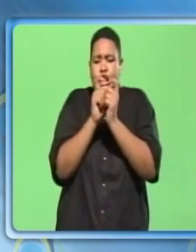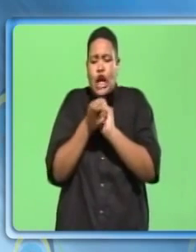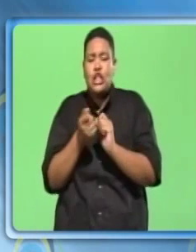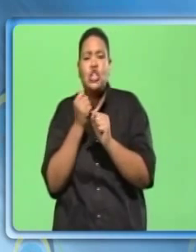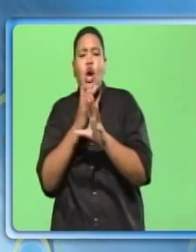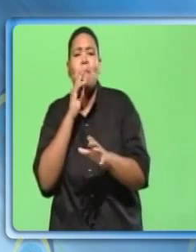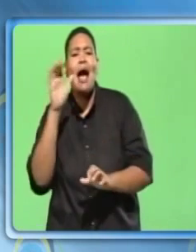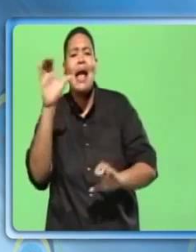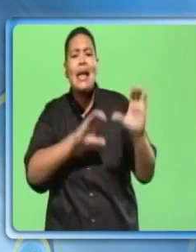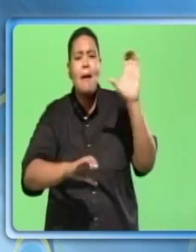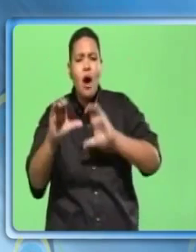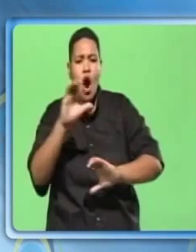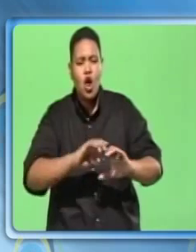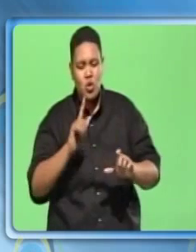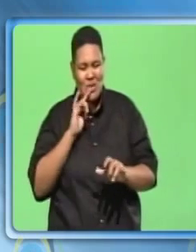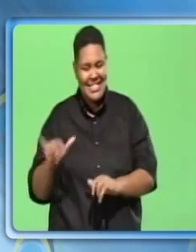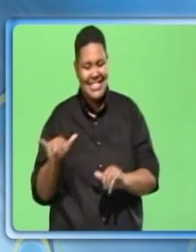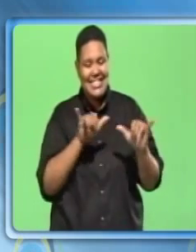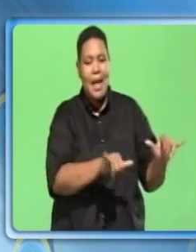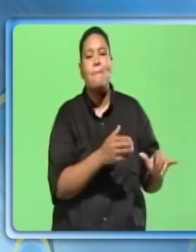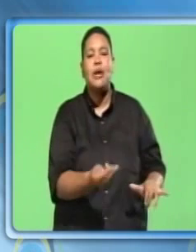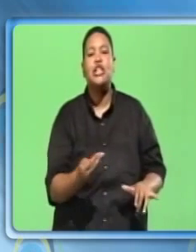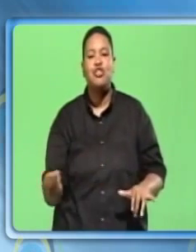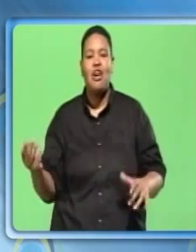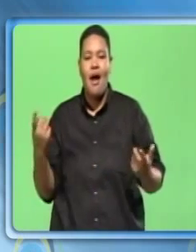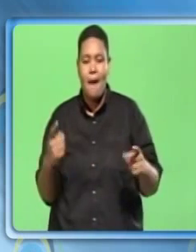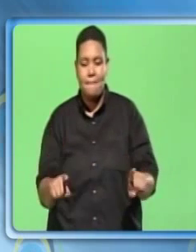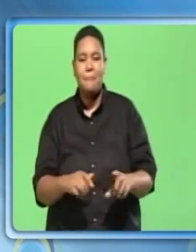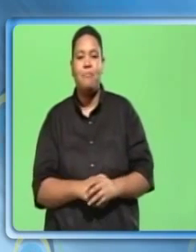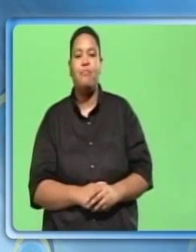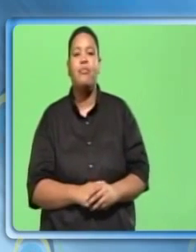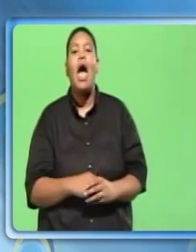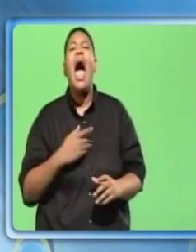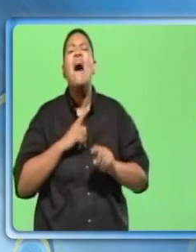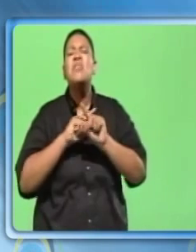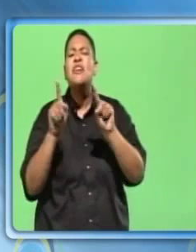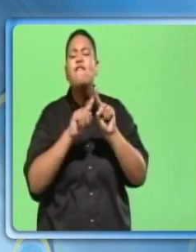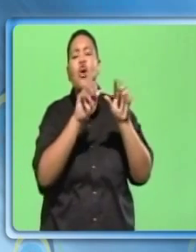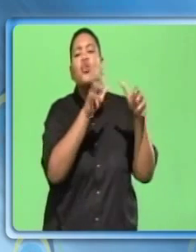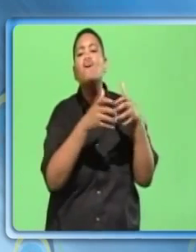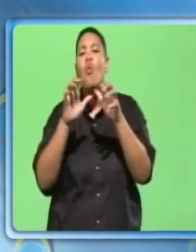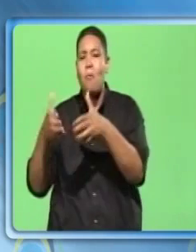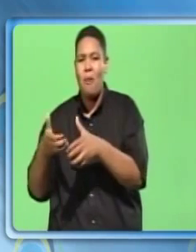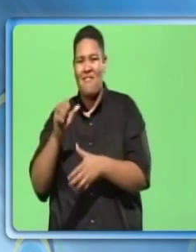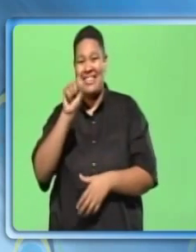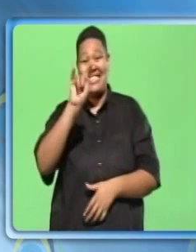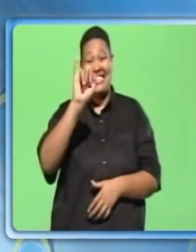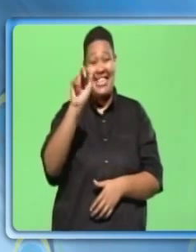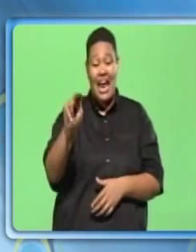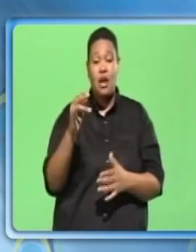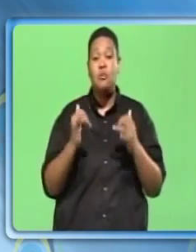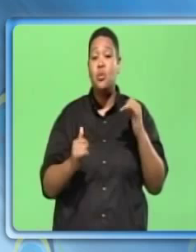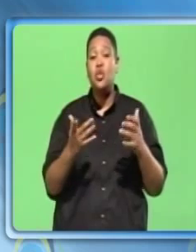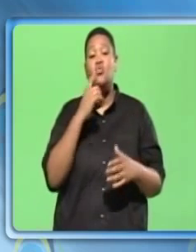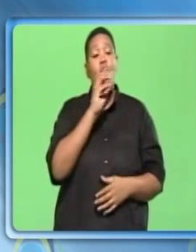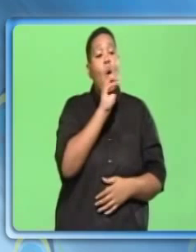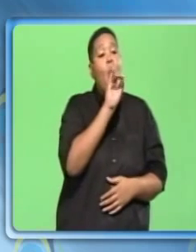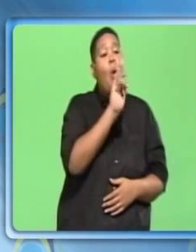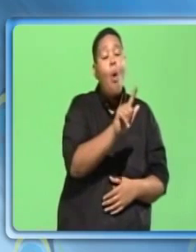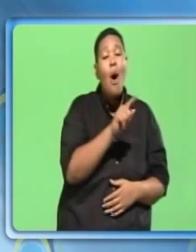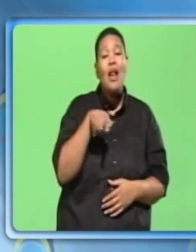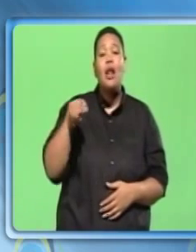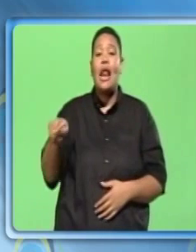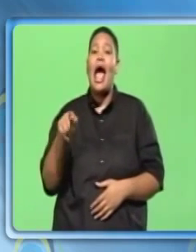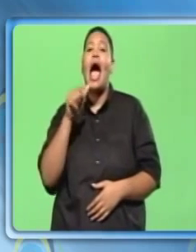interaction of two dissimilar materials. There are different categories of stains, some of which are oil-based